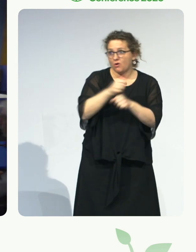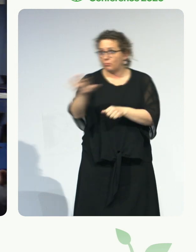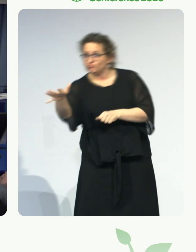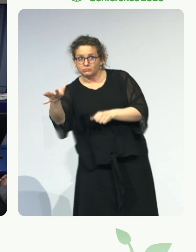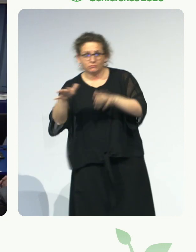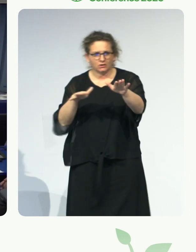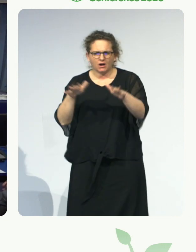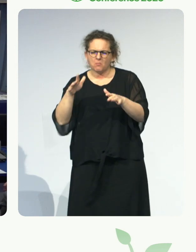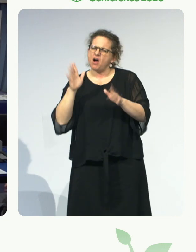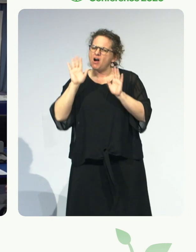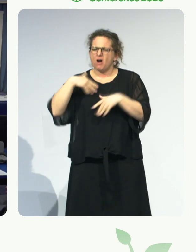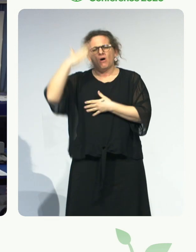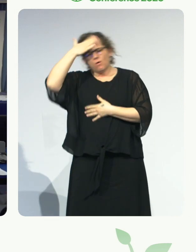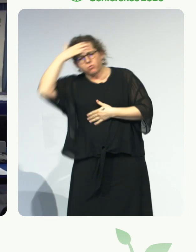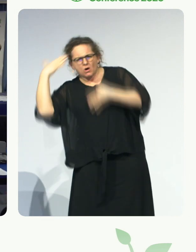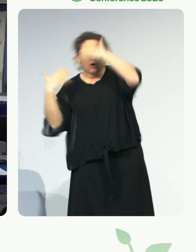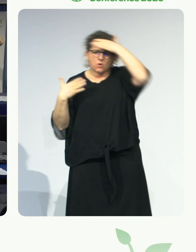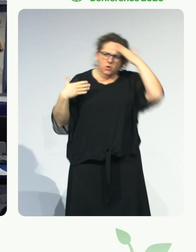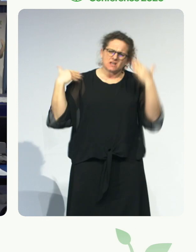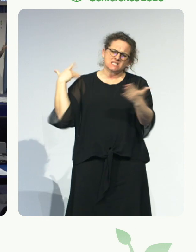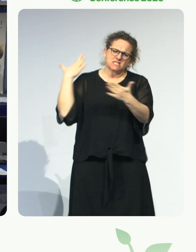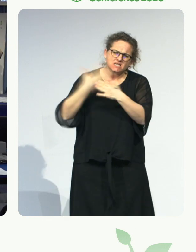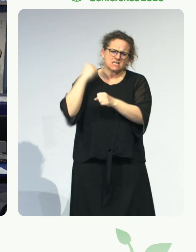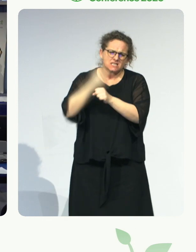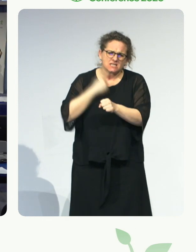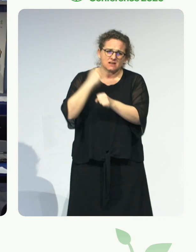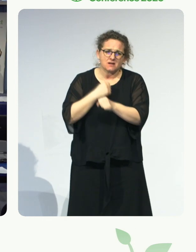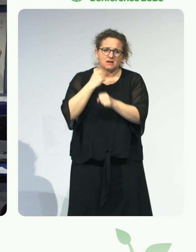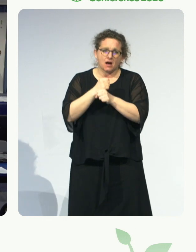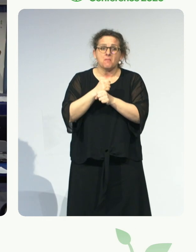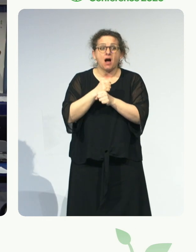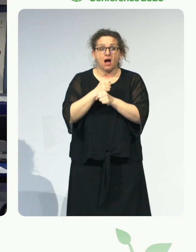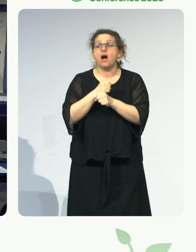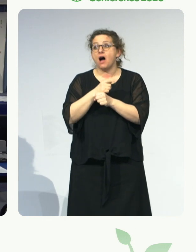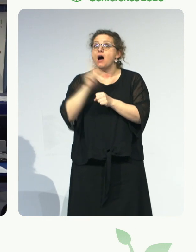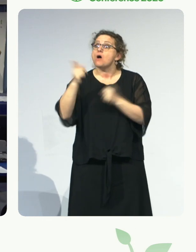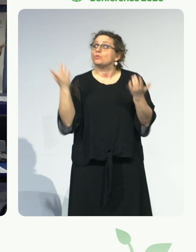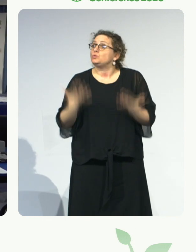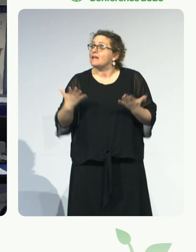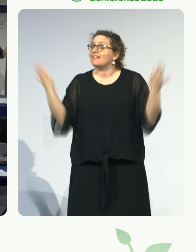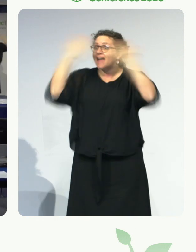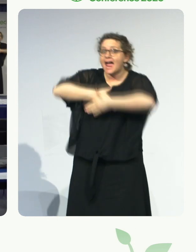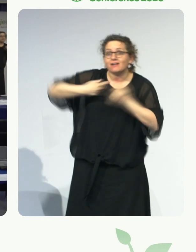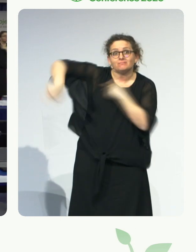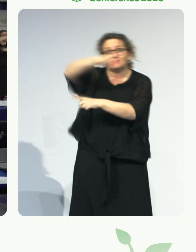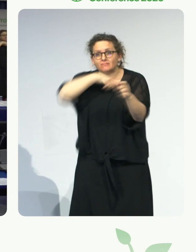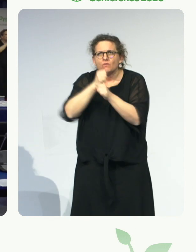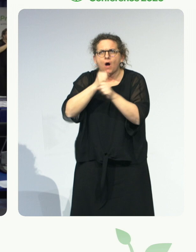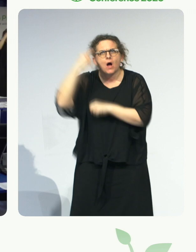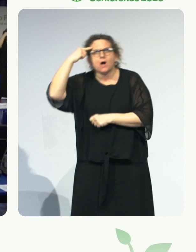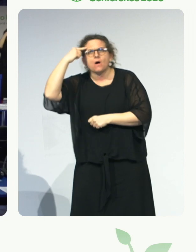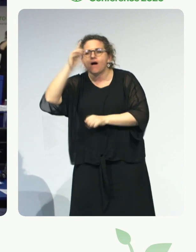tonight? Whether you are an awardee, or you're part of a team, or you're part of the